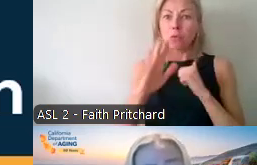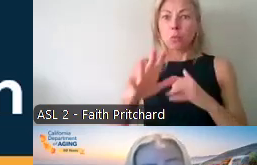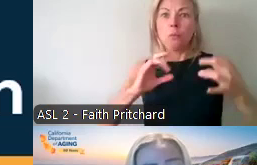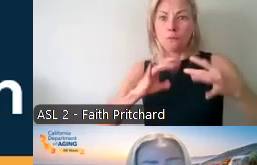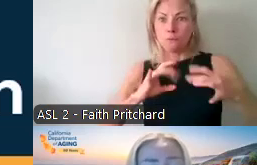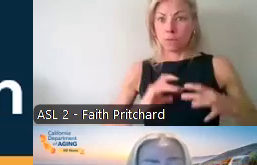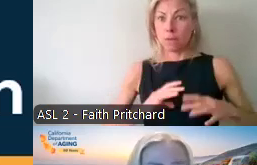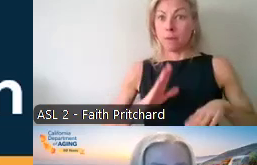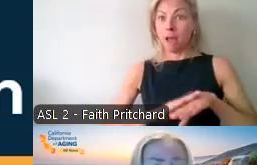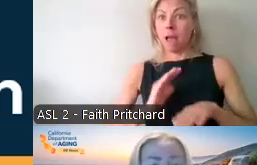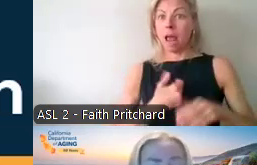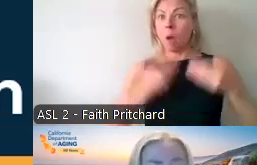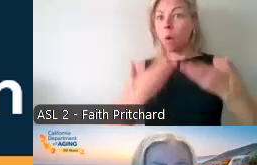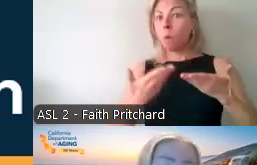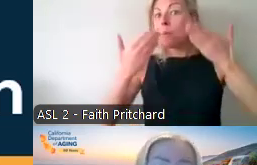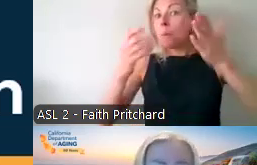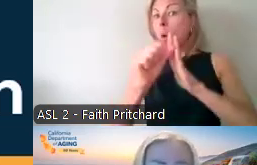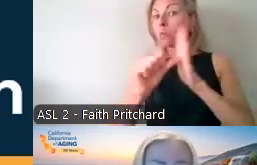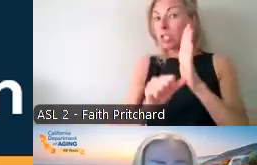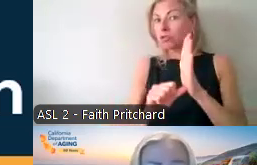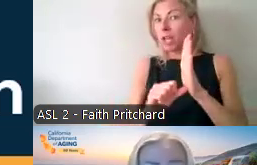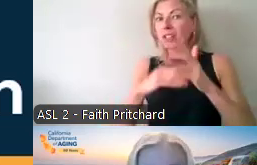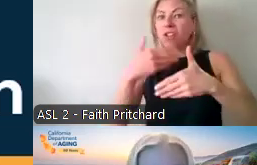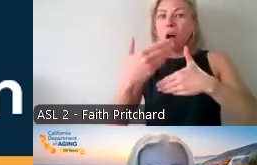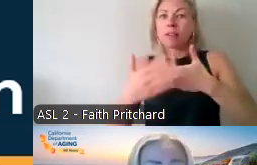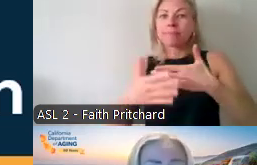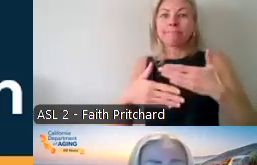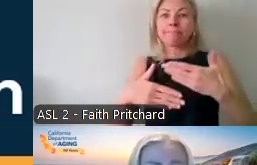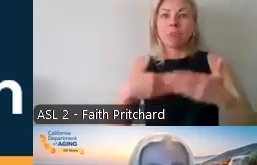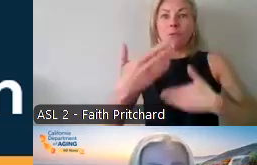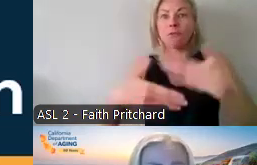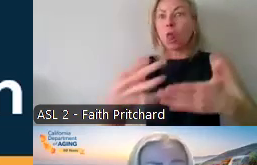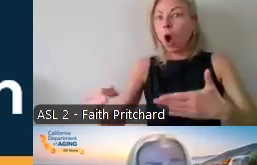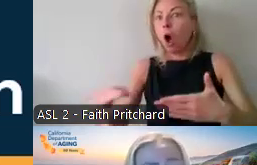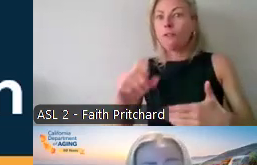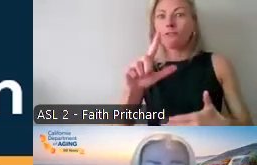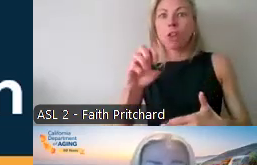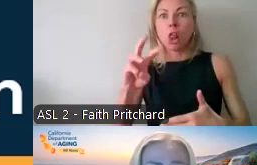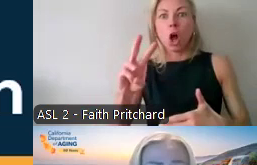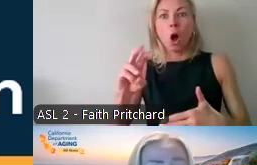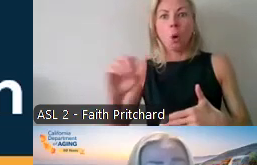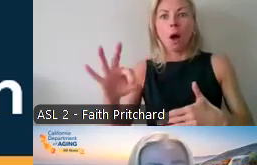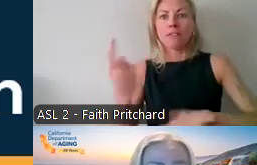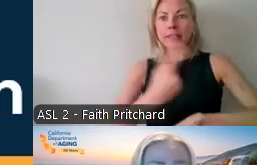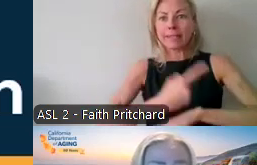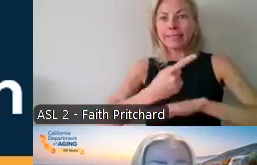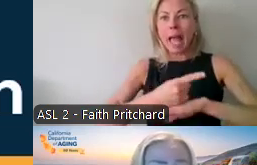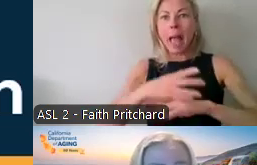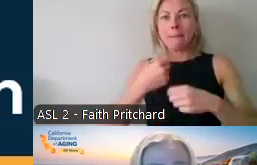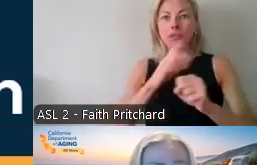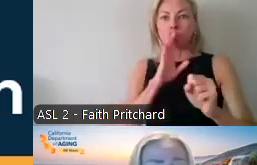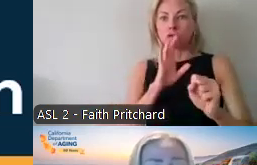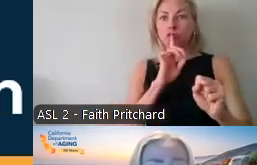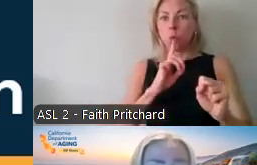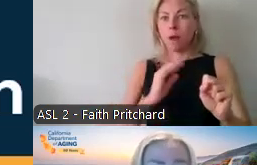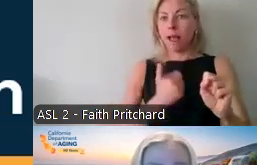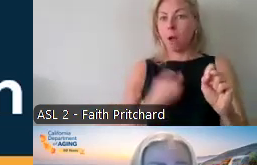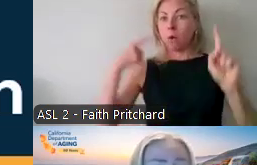that proposed agenda and flow of the day to ensure that the day reaches our goals of really hearing